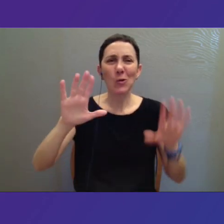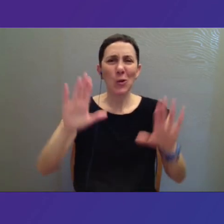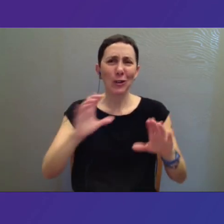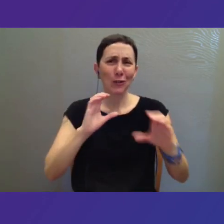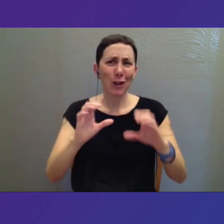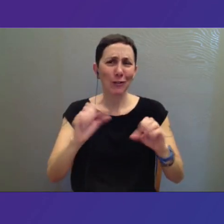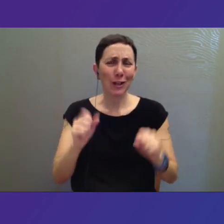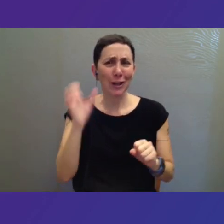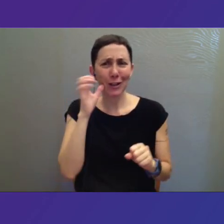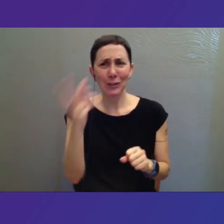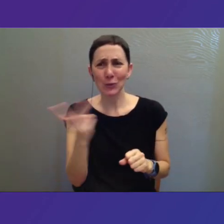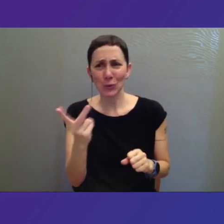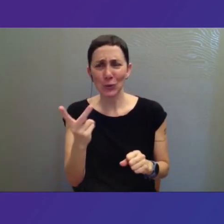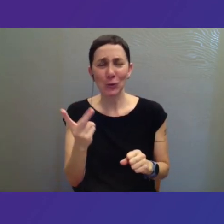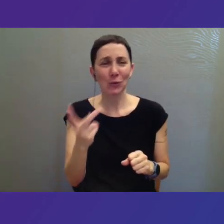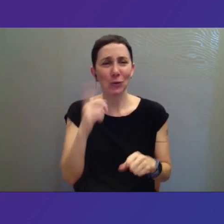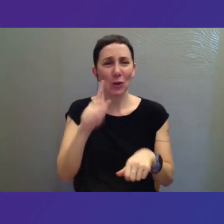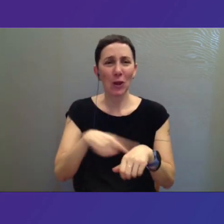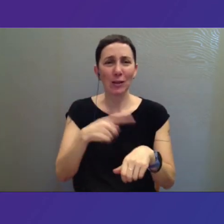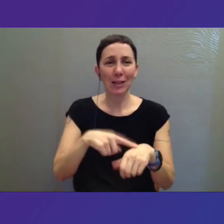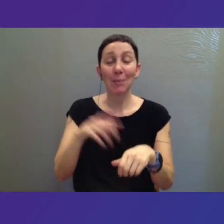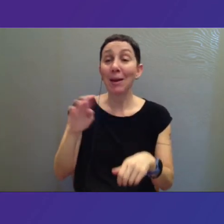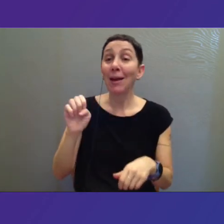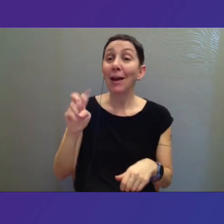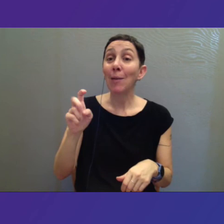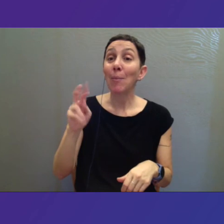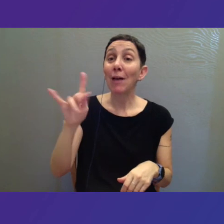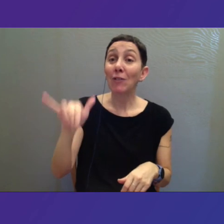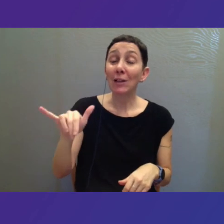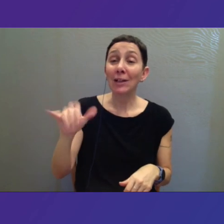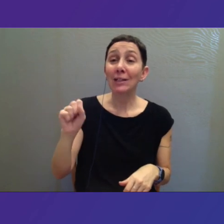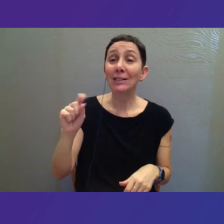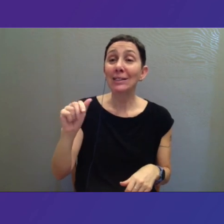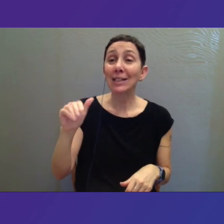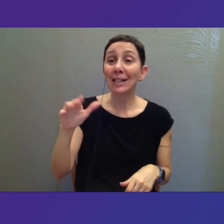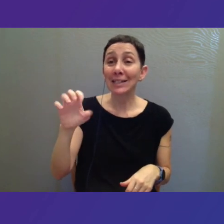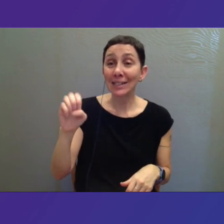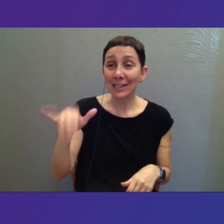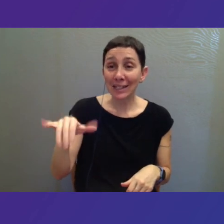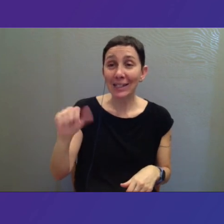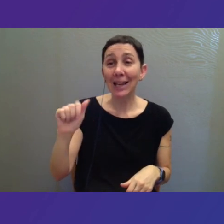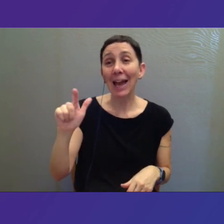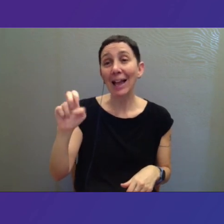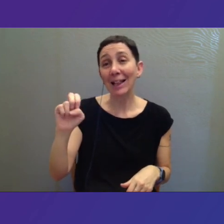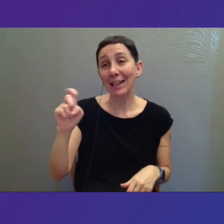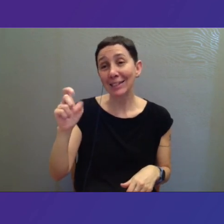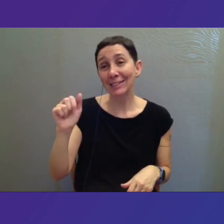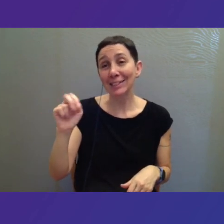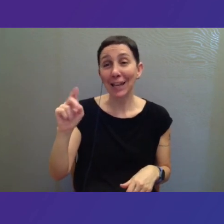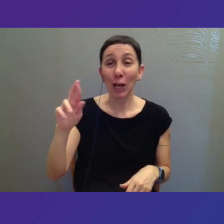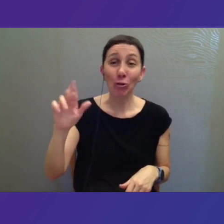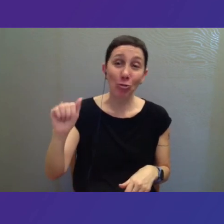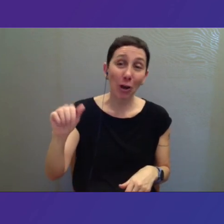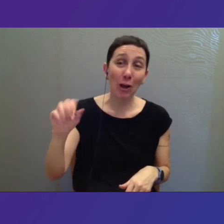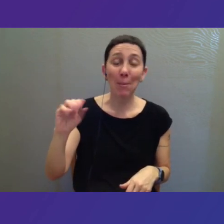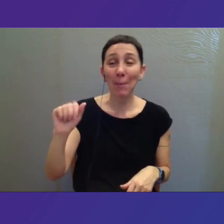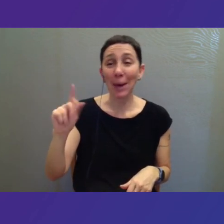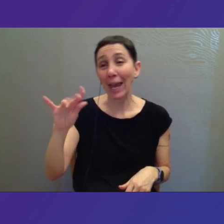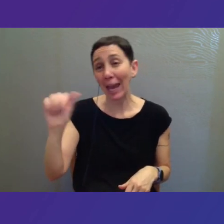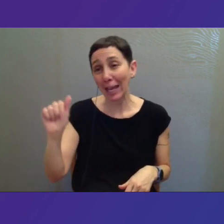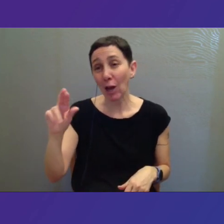Thank you, Beverly, Stacie, Alexandra, Makeda, Ananya, and Ronald. It was really an